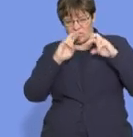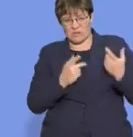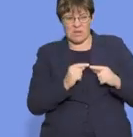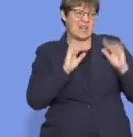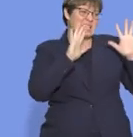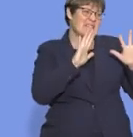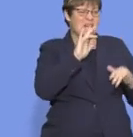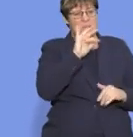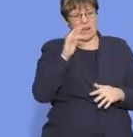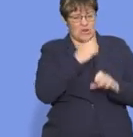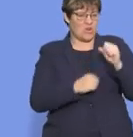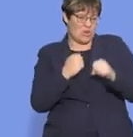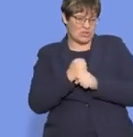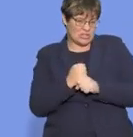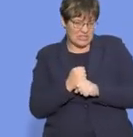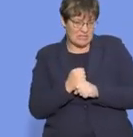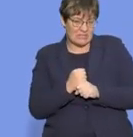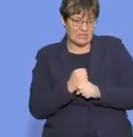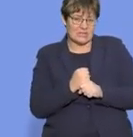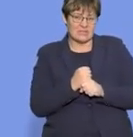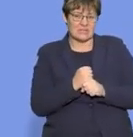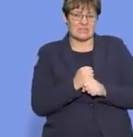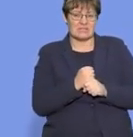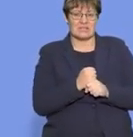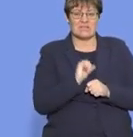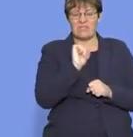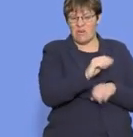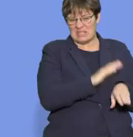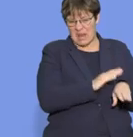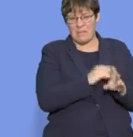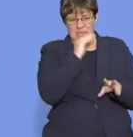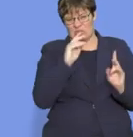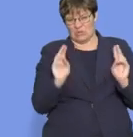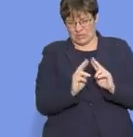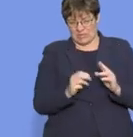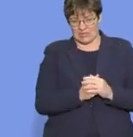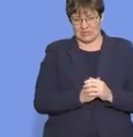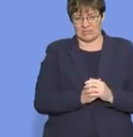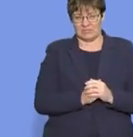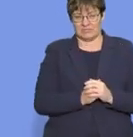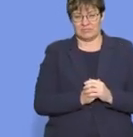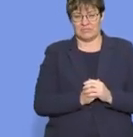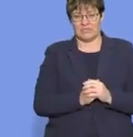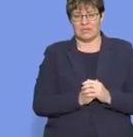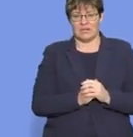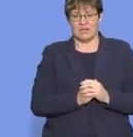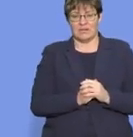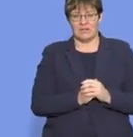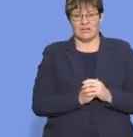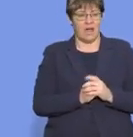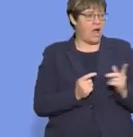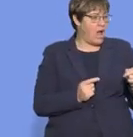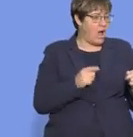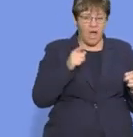about 10 million years is a relatively short space of geological time, all these weird